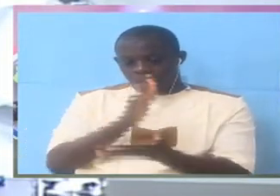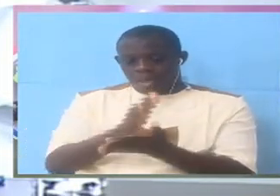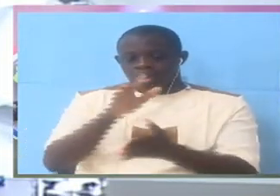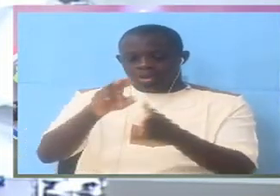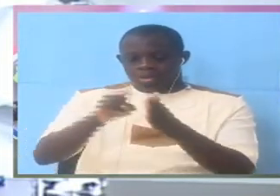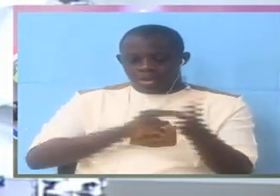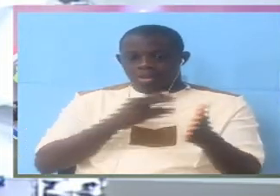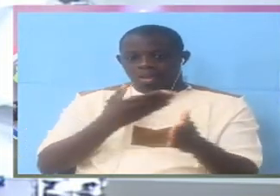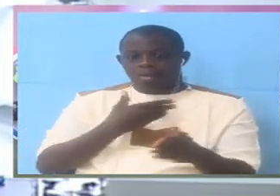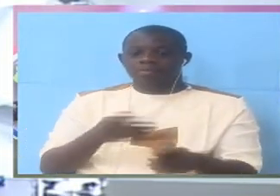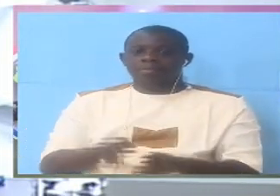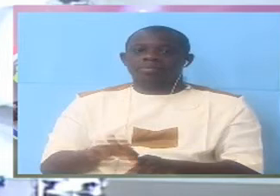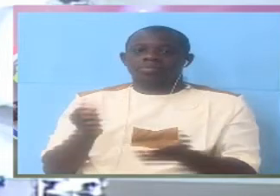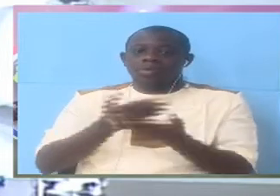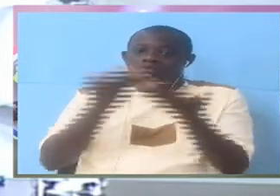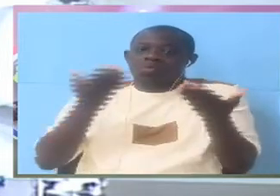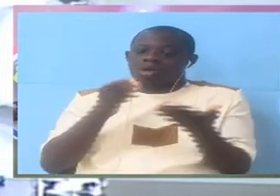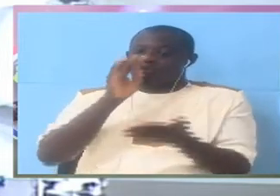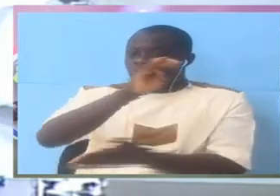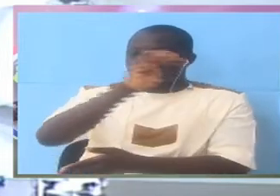the reason why he called us.